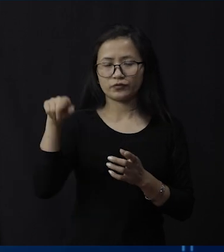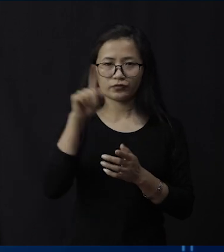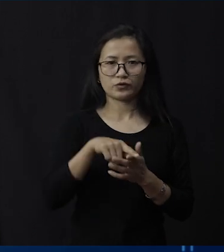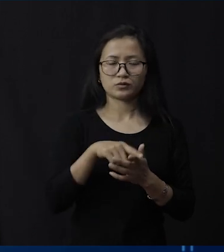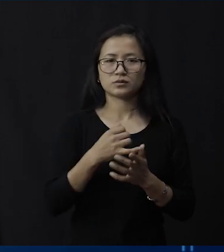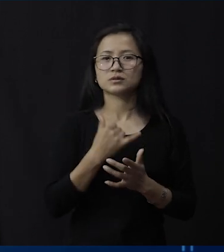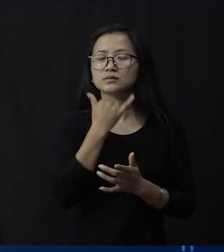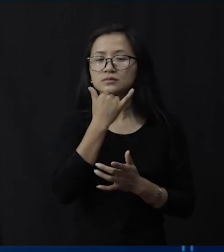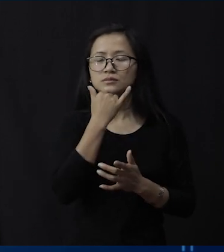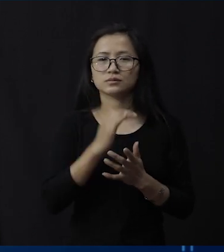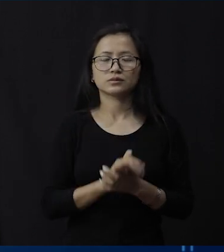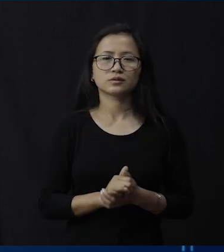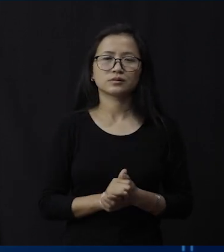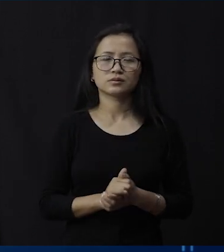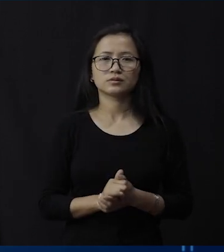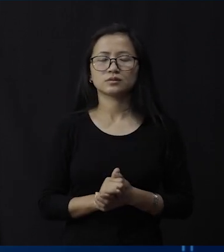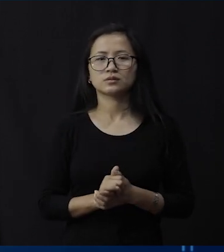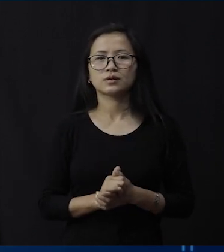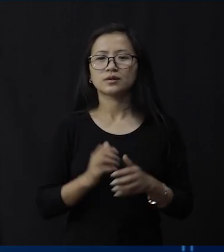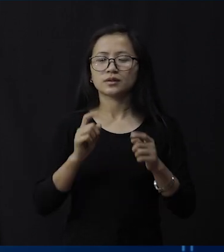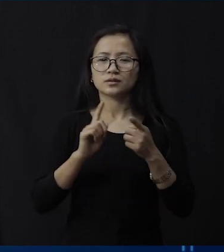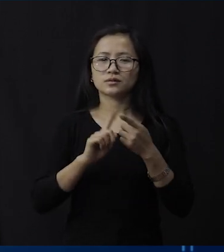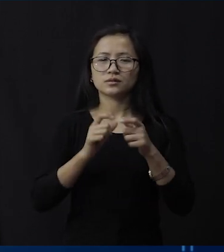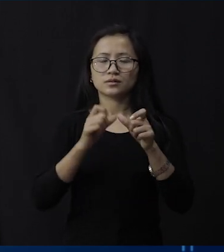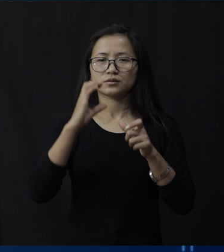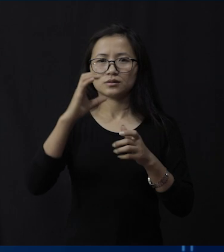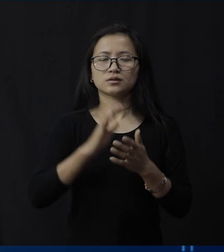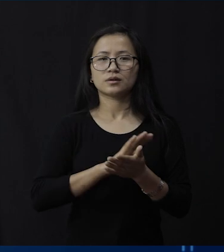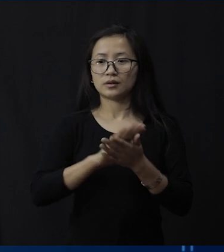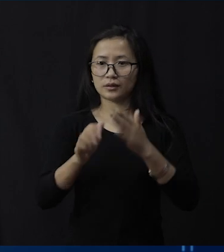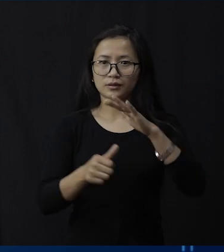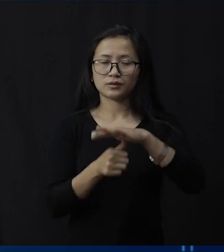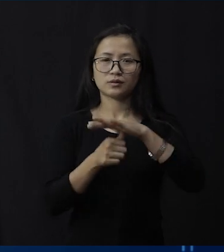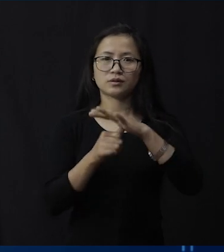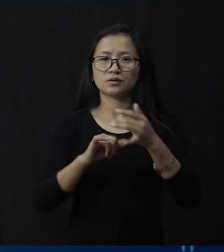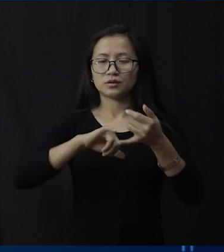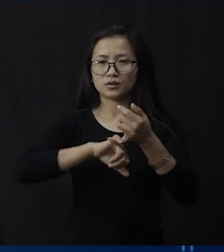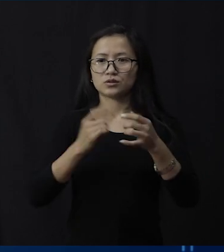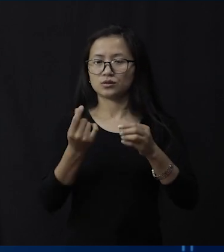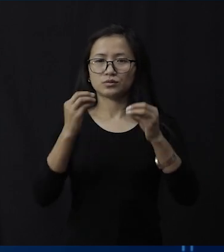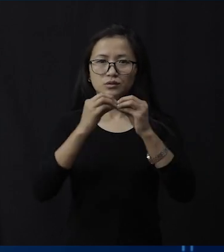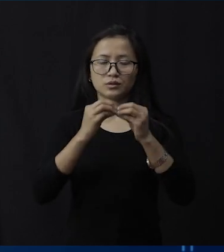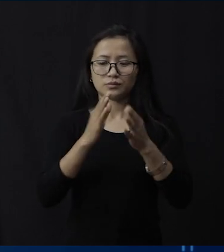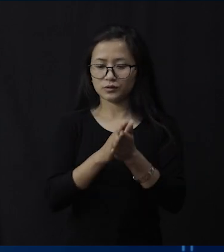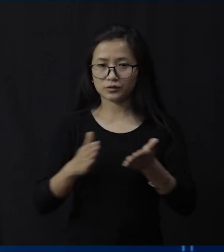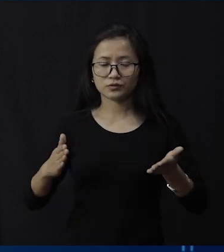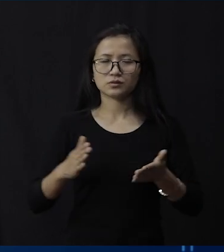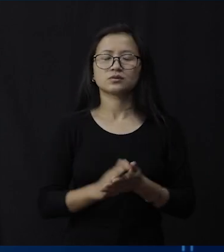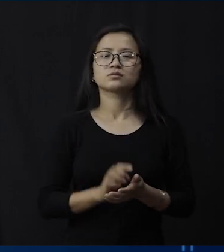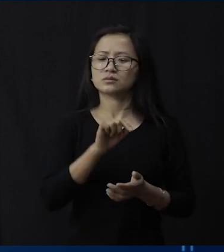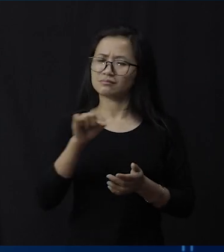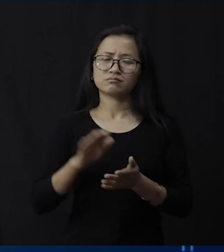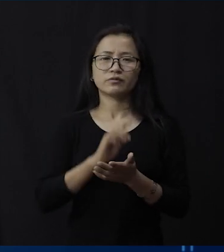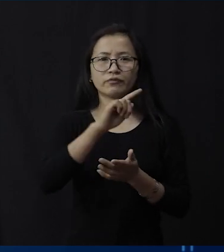false. And number 5, the EAC is the head of a subdivision, which is also false.